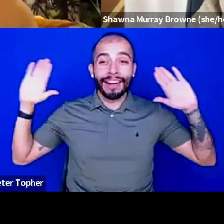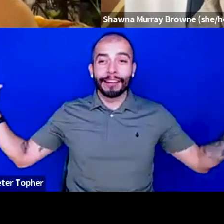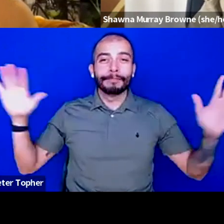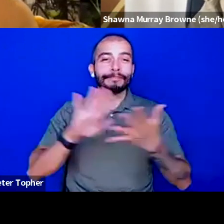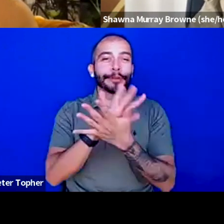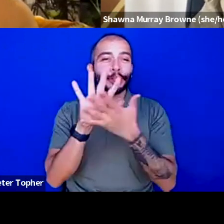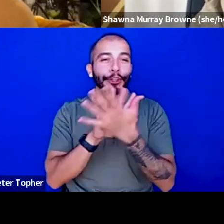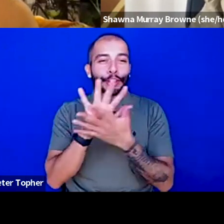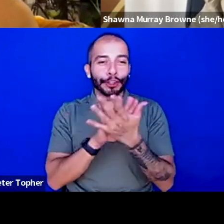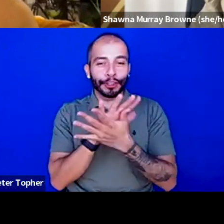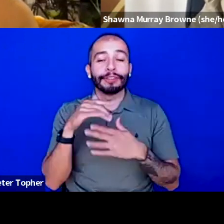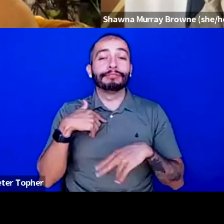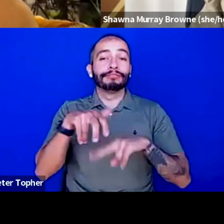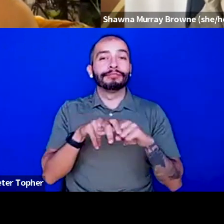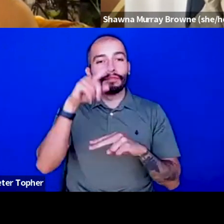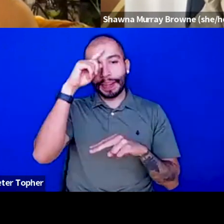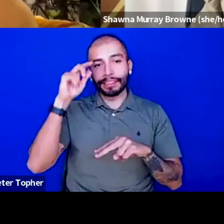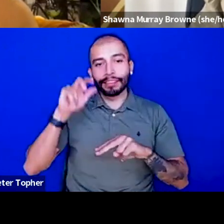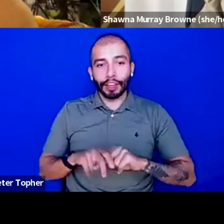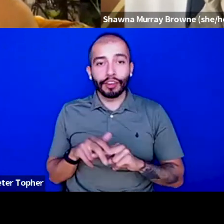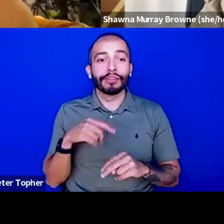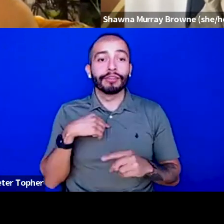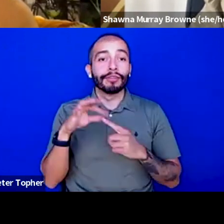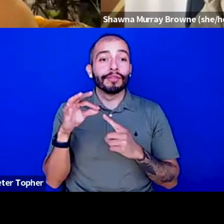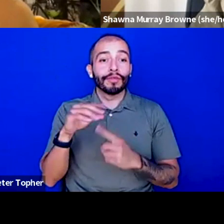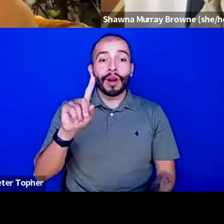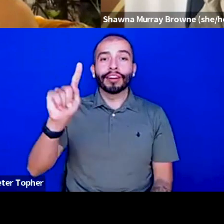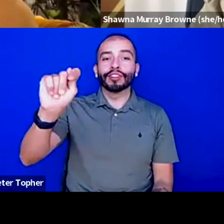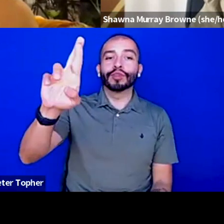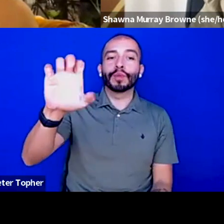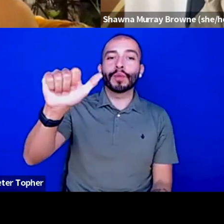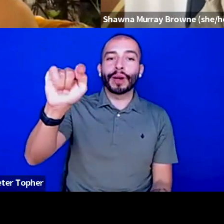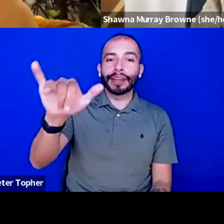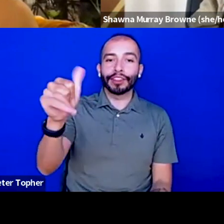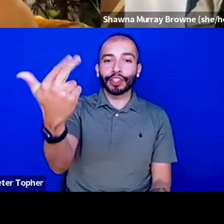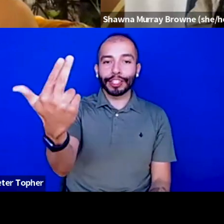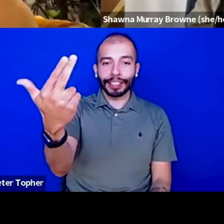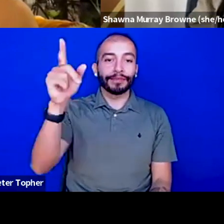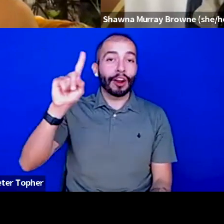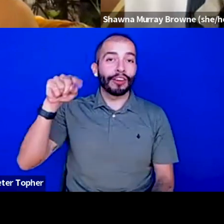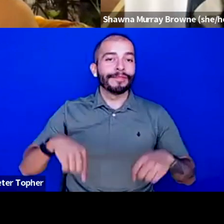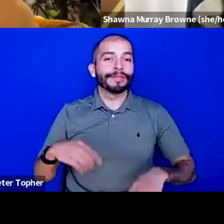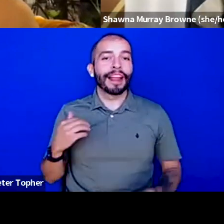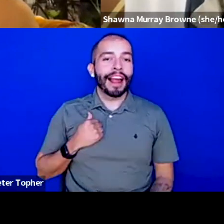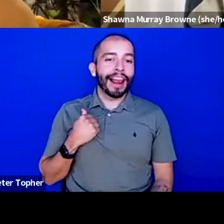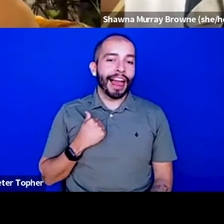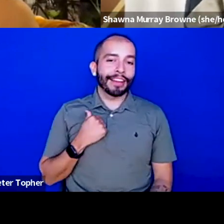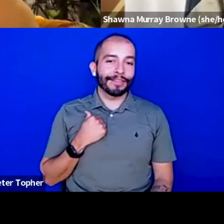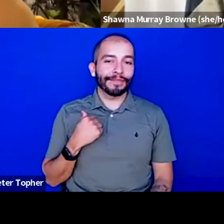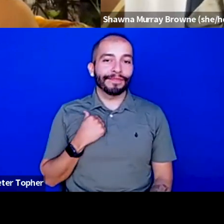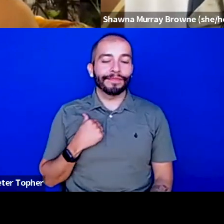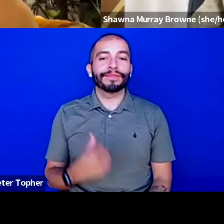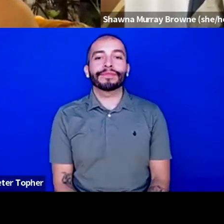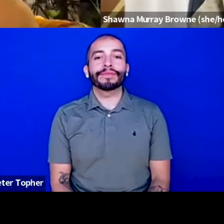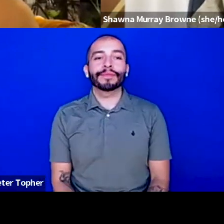13 in so-called Canada, Toronto. I'm an educator at